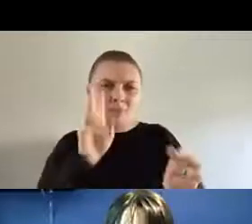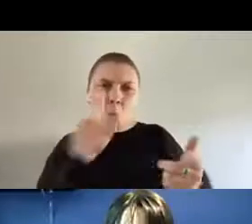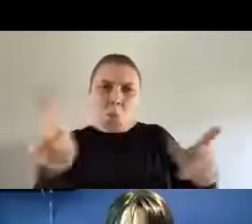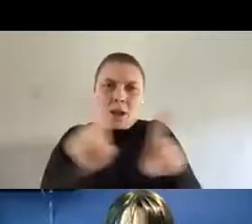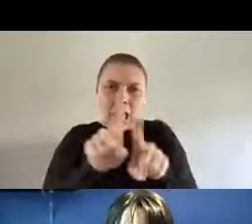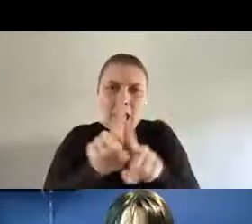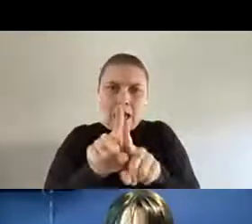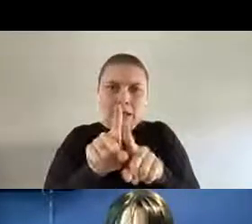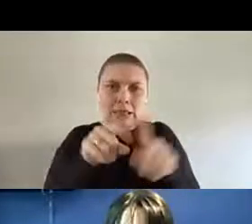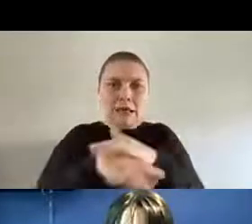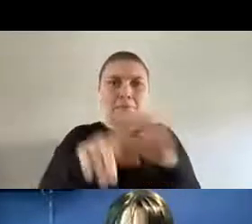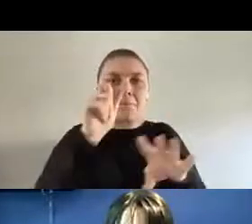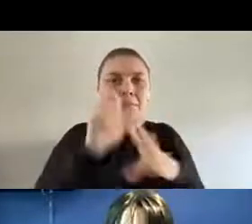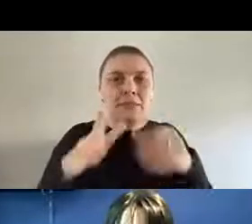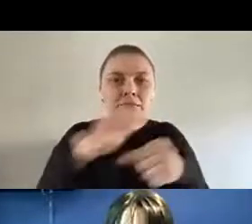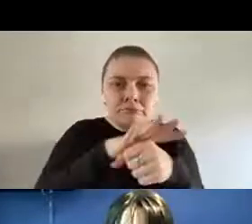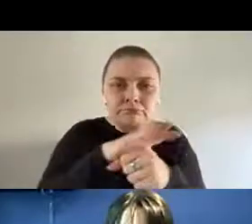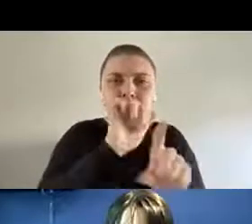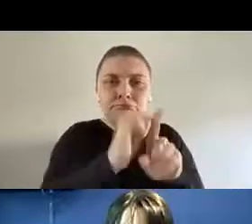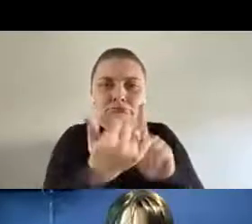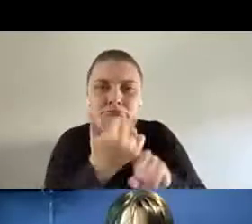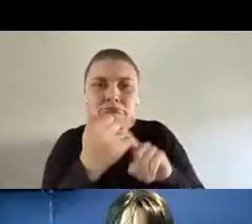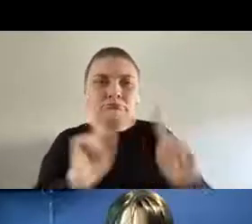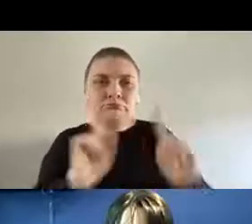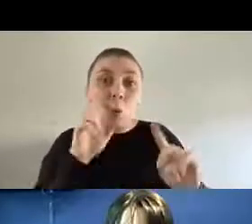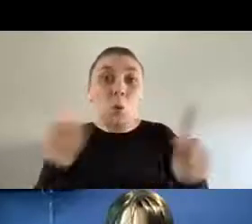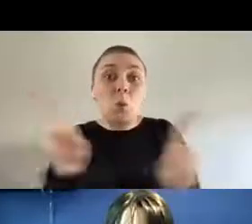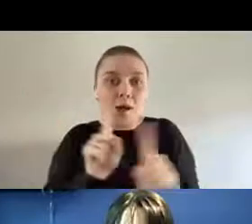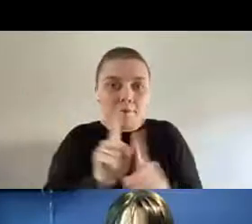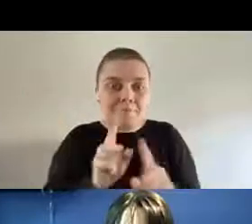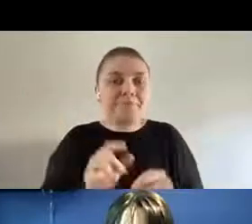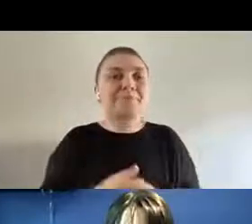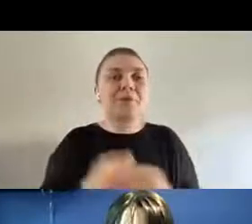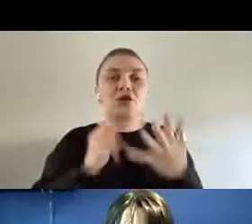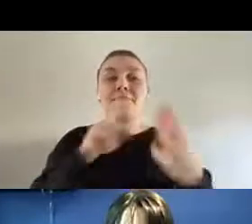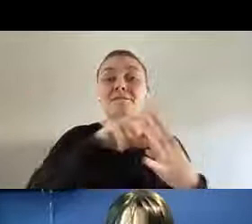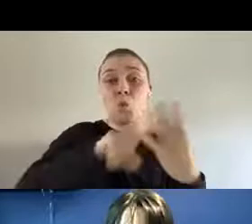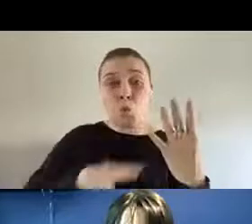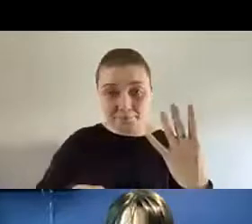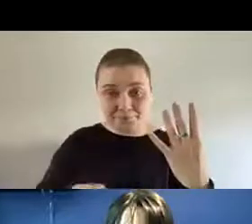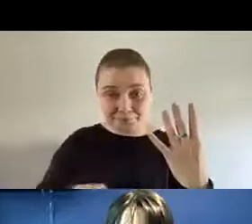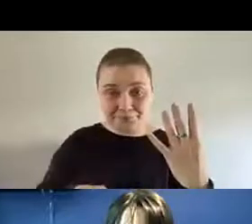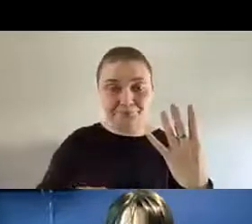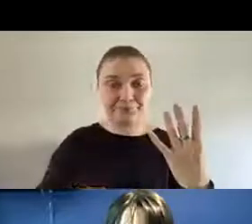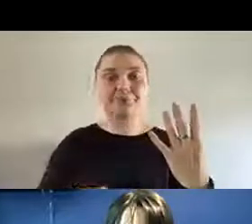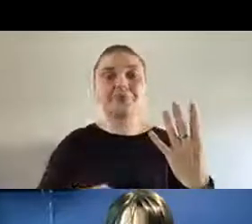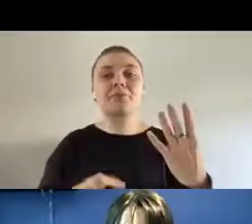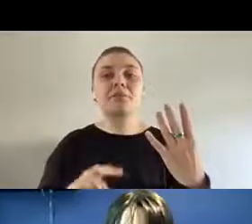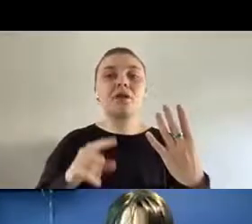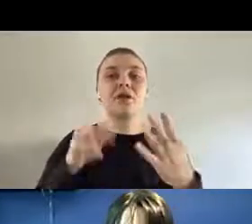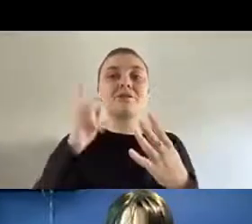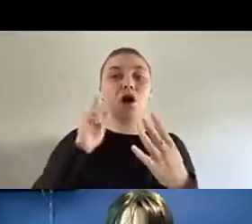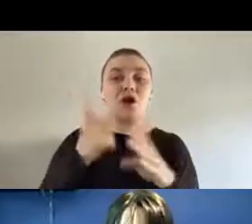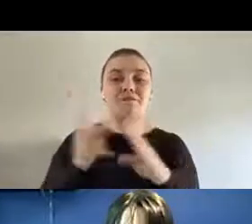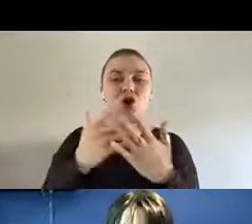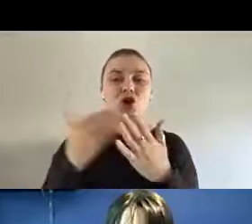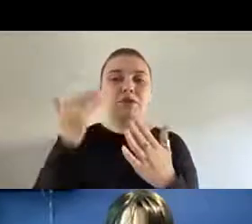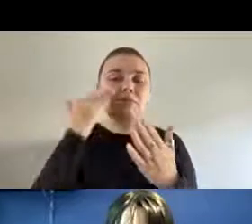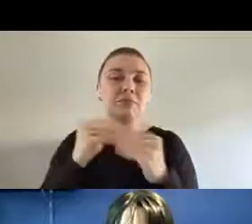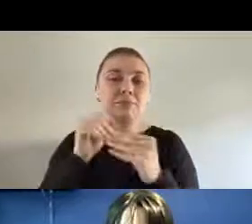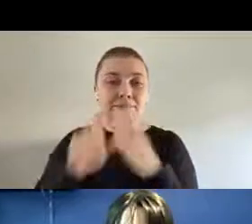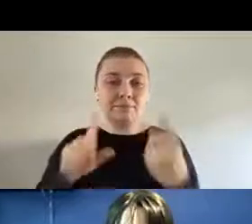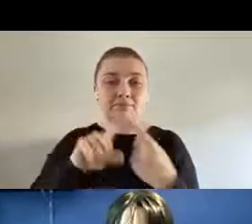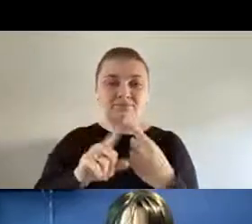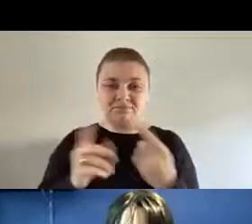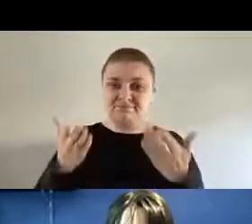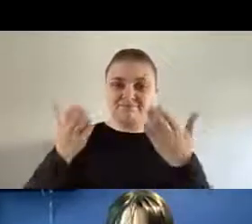a disability setting, in a disability context. So the 4 key drivers of violence against women with disabilities are the condoning of violence